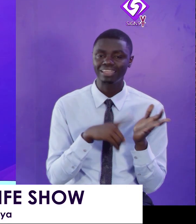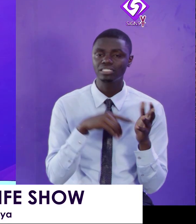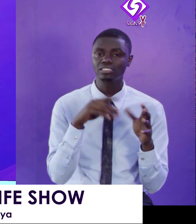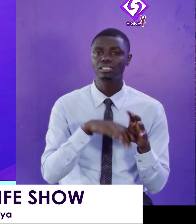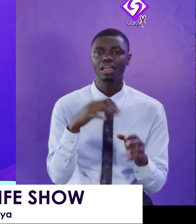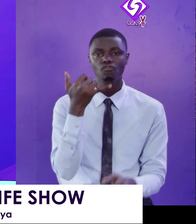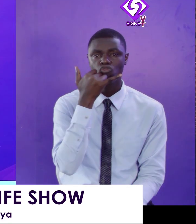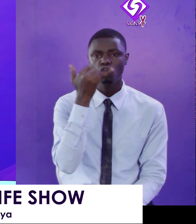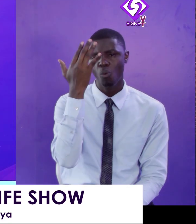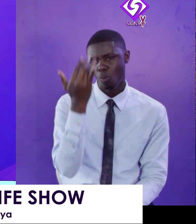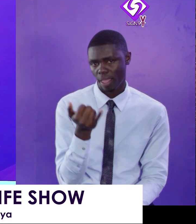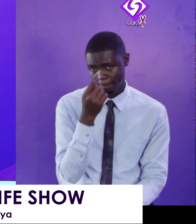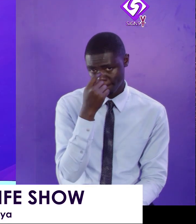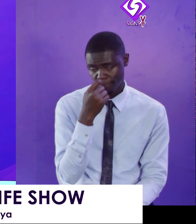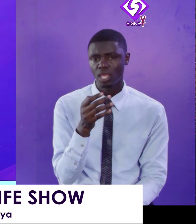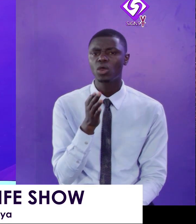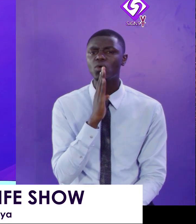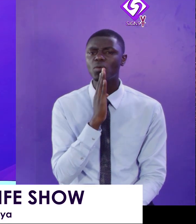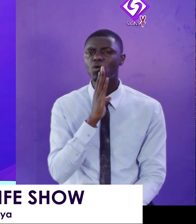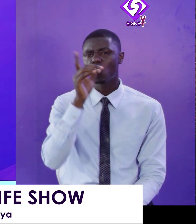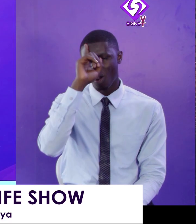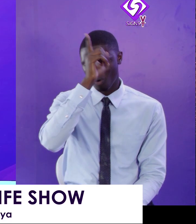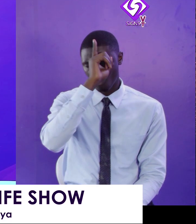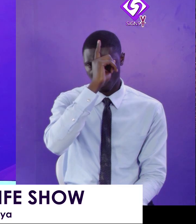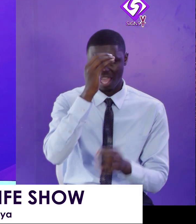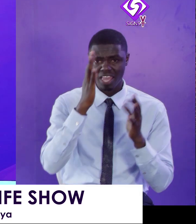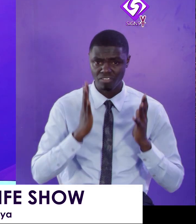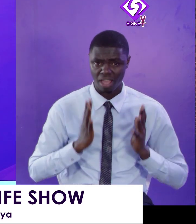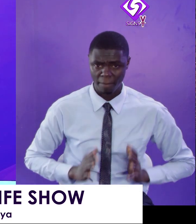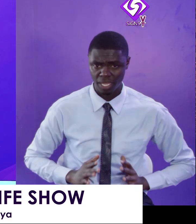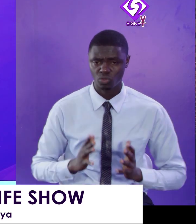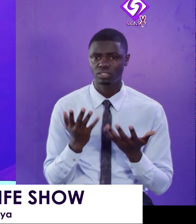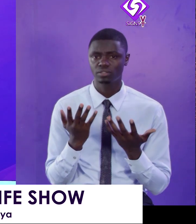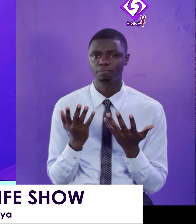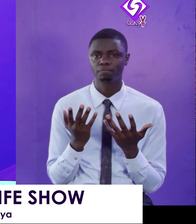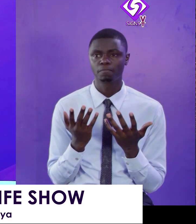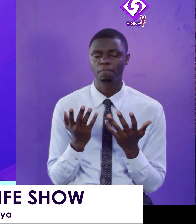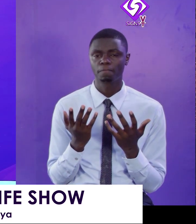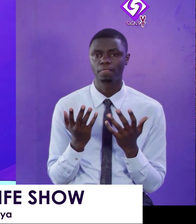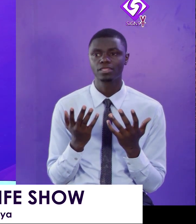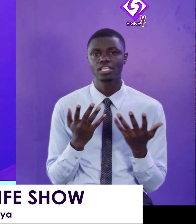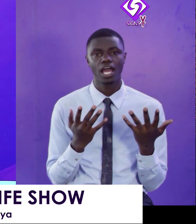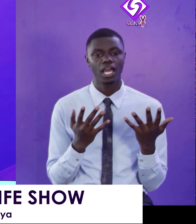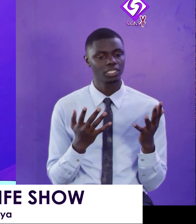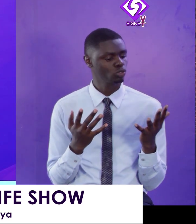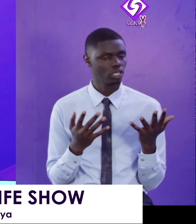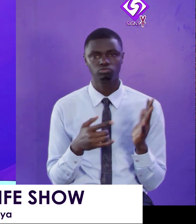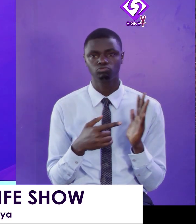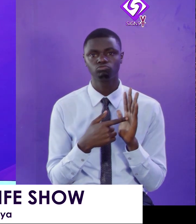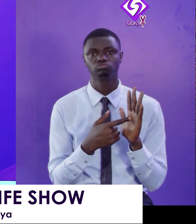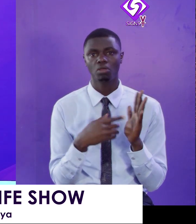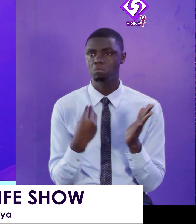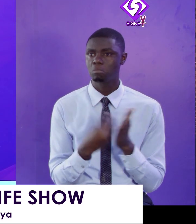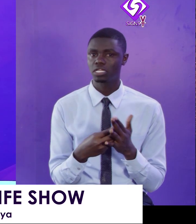because we borrow unnecessarily. If someone were just to float money and say, hey,